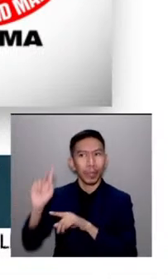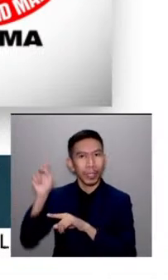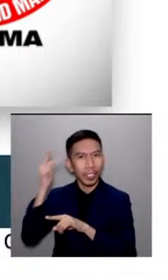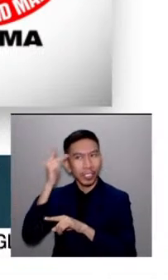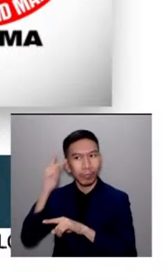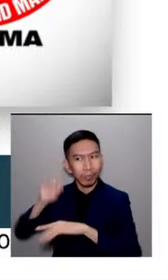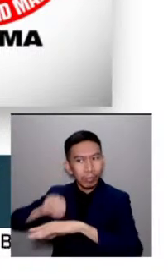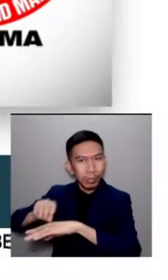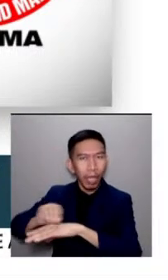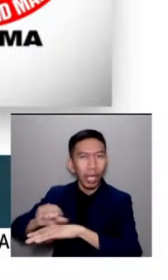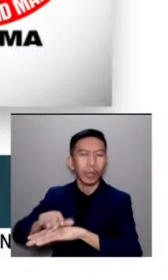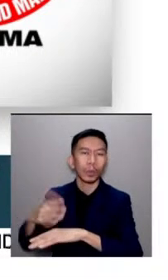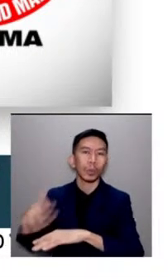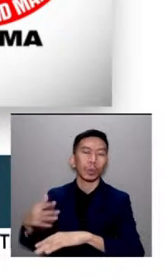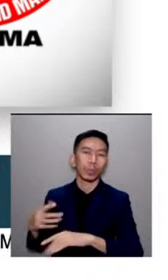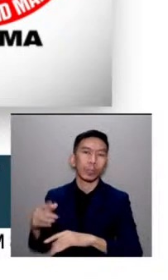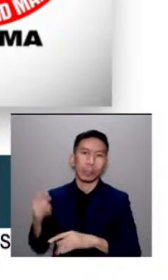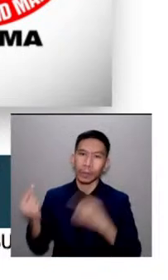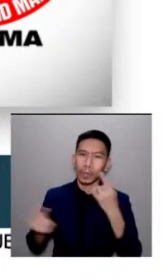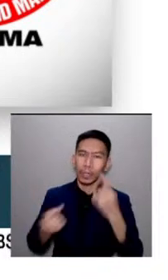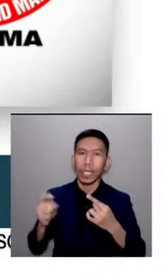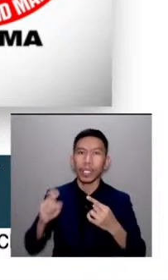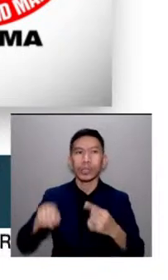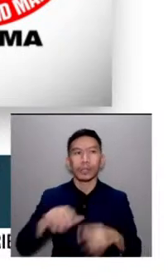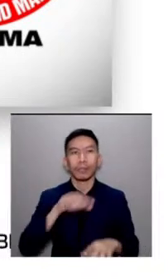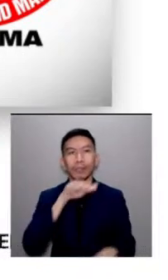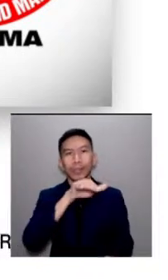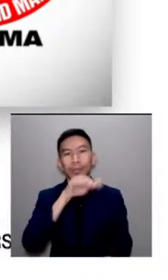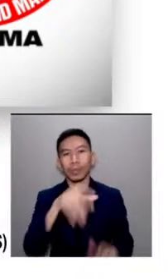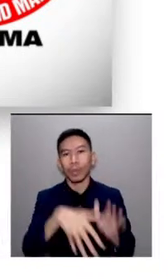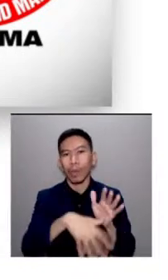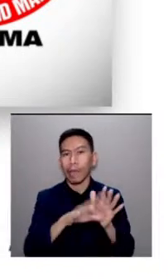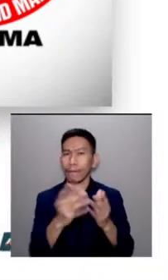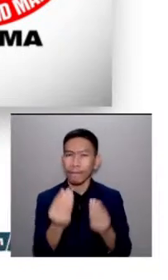called on the COMELEC to resolve the cases immediately.